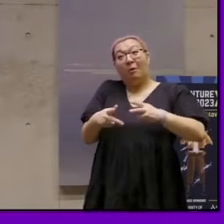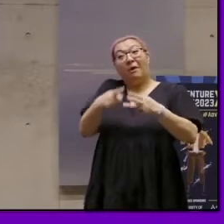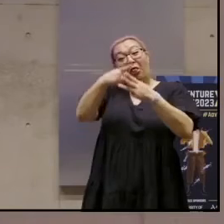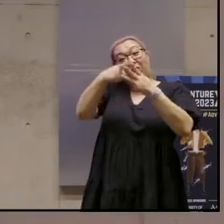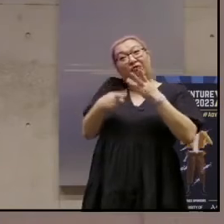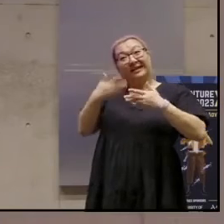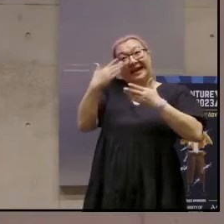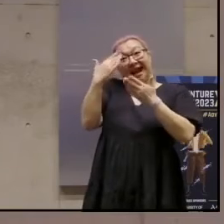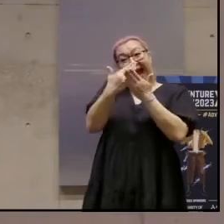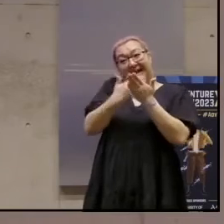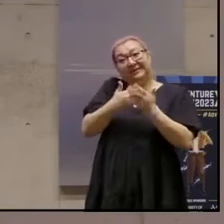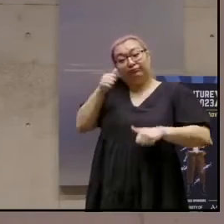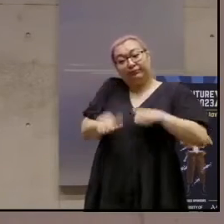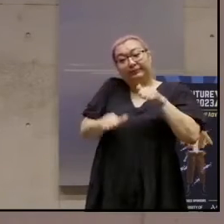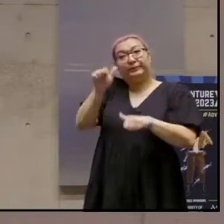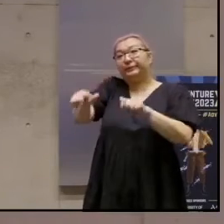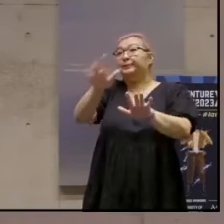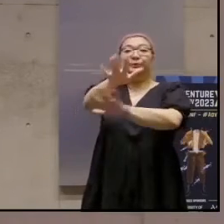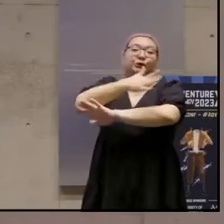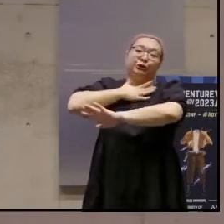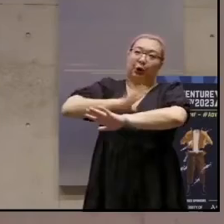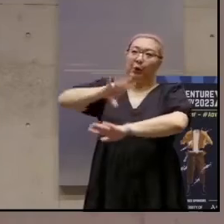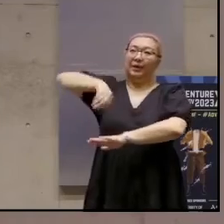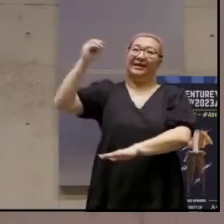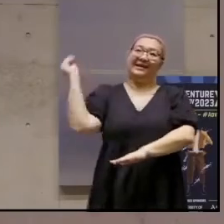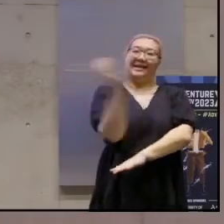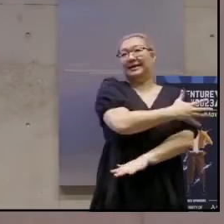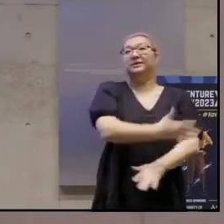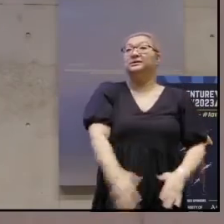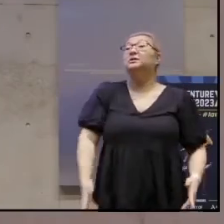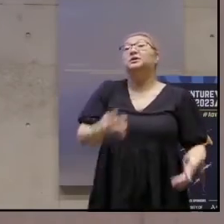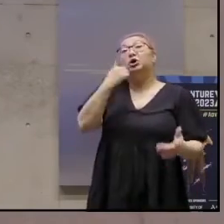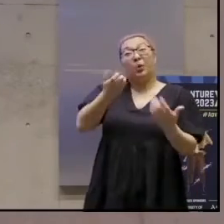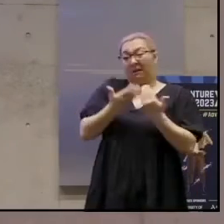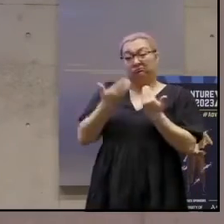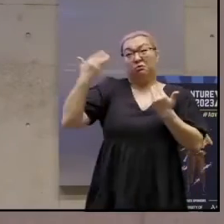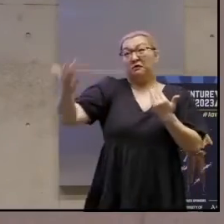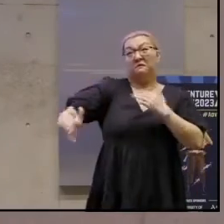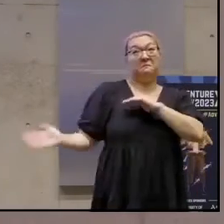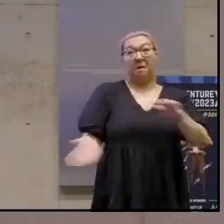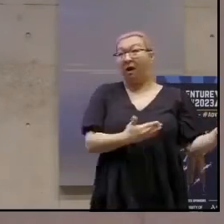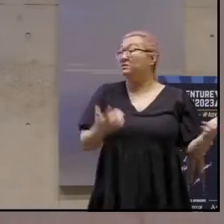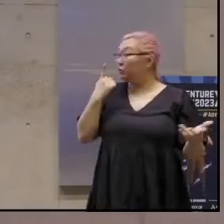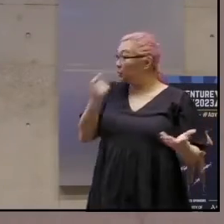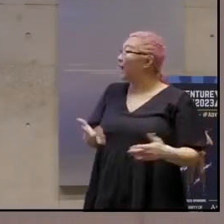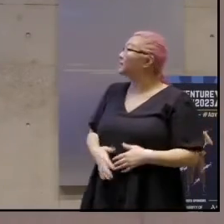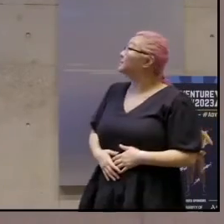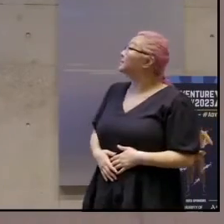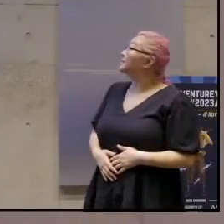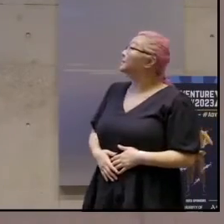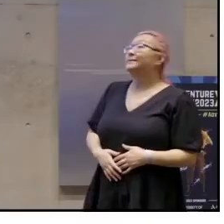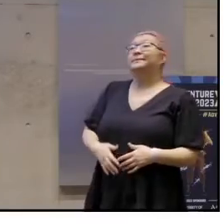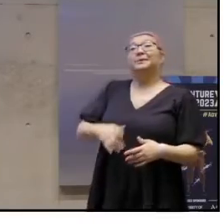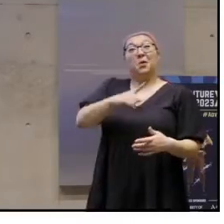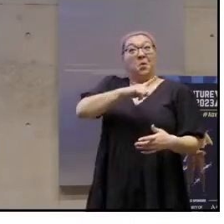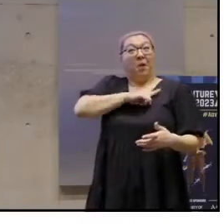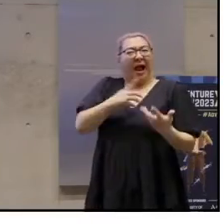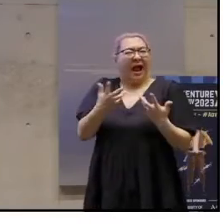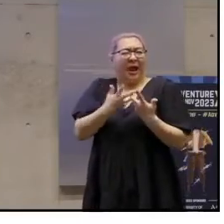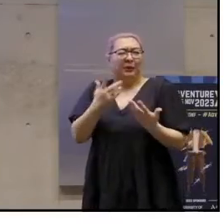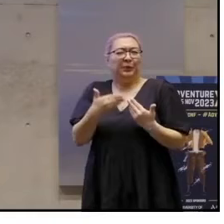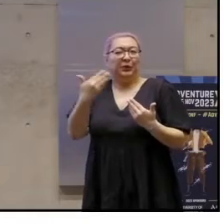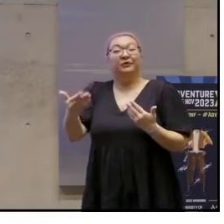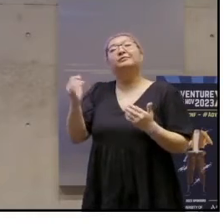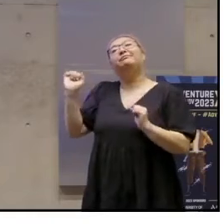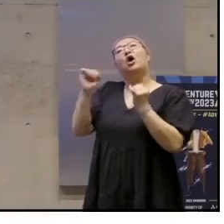are useless. We can just move past them. Why? Because of Ursula K. Le Guin's quote, which is up there, which is basically, I'm going